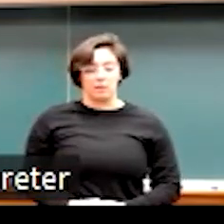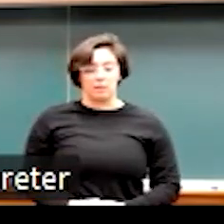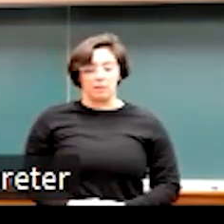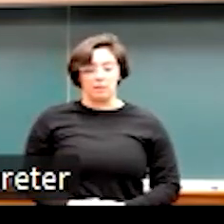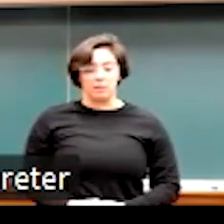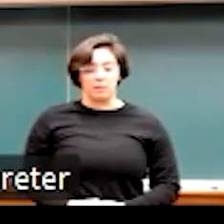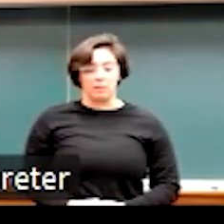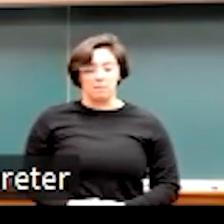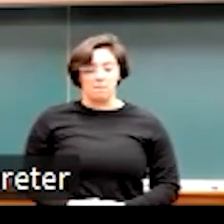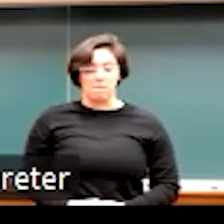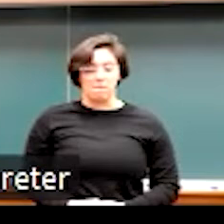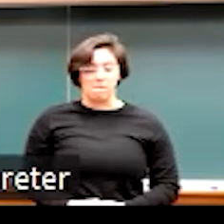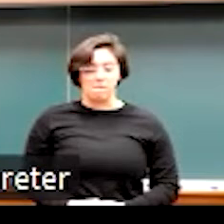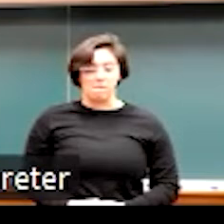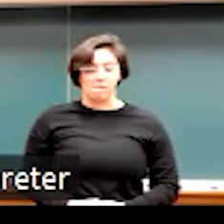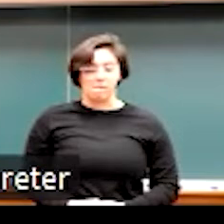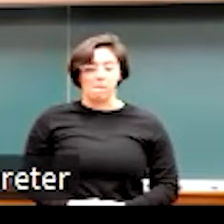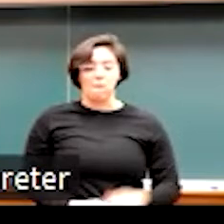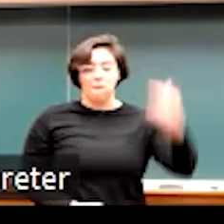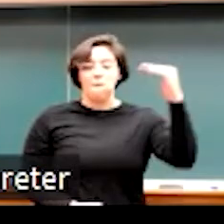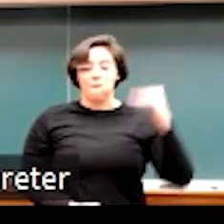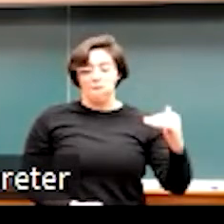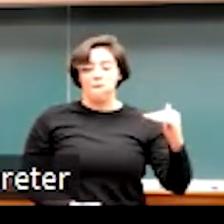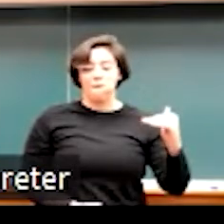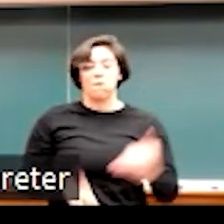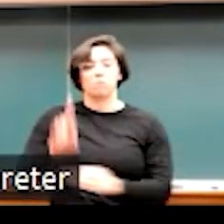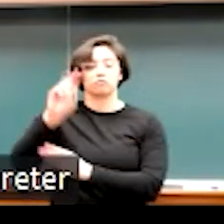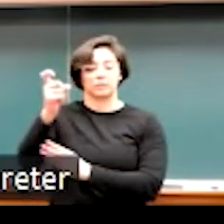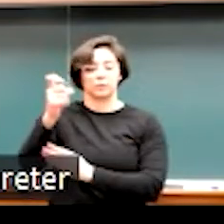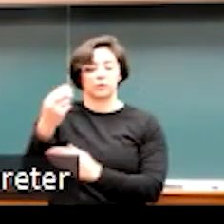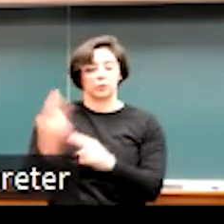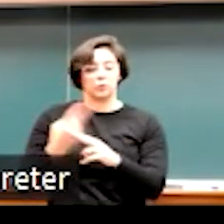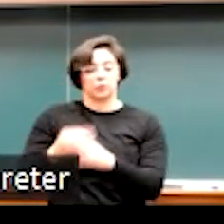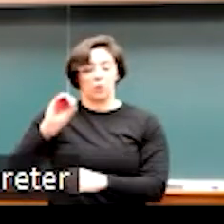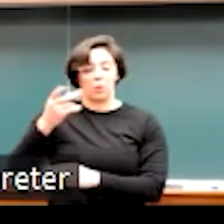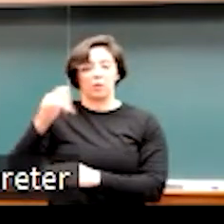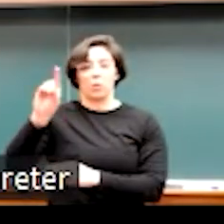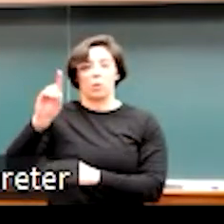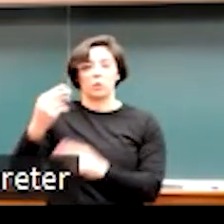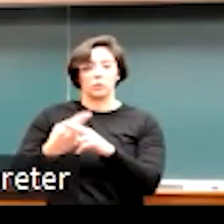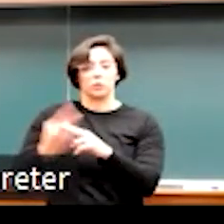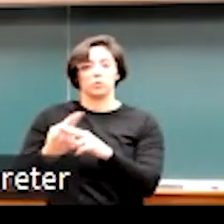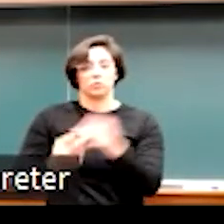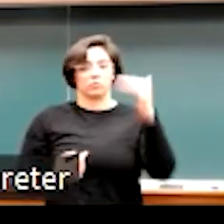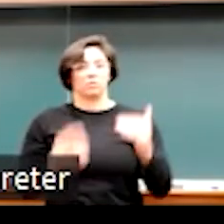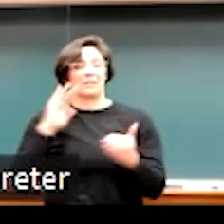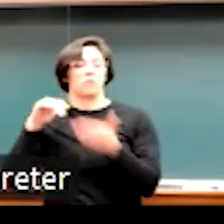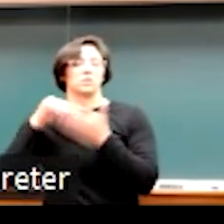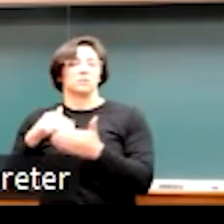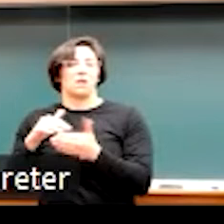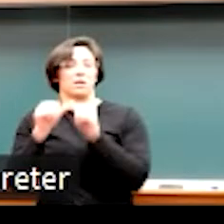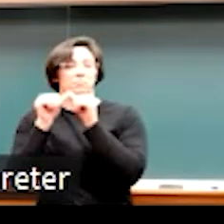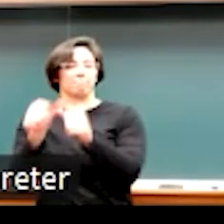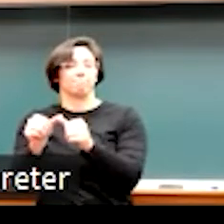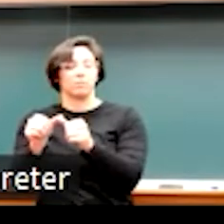medications. 20% endorse concurrent alcohol and opioid use. Now, this is important because we're currently doing a study that I'm going to get to